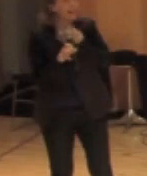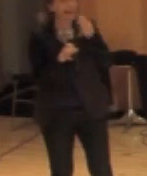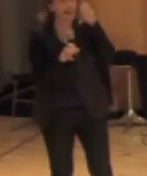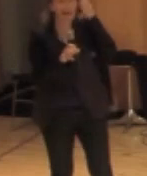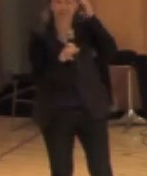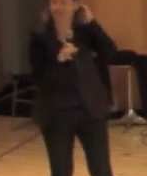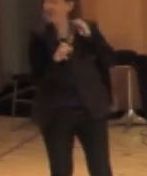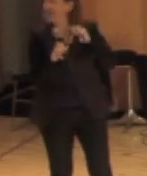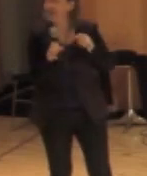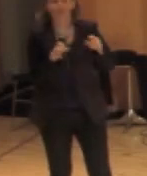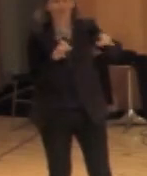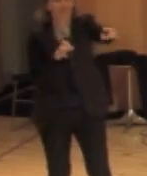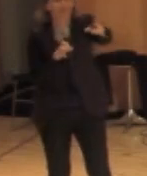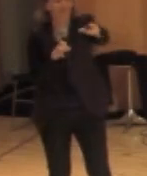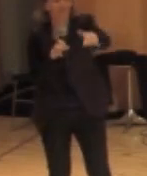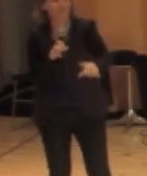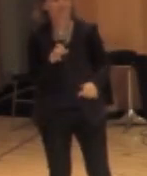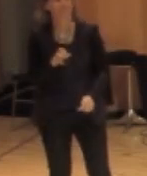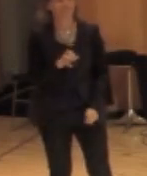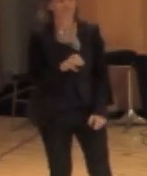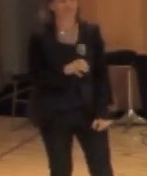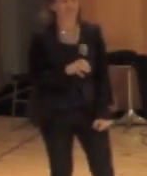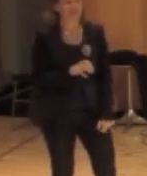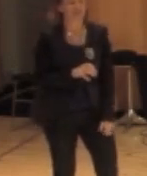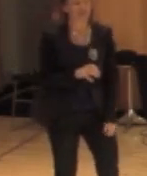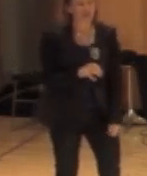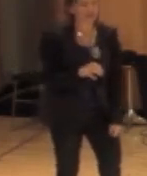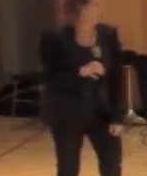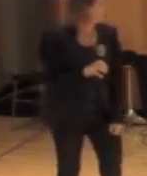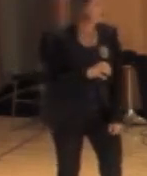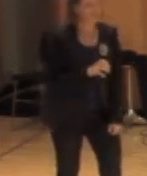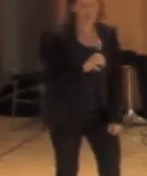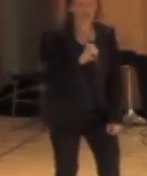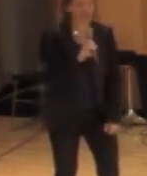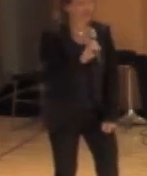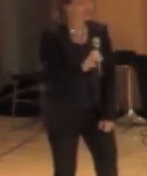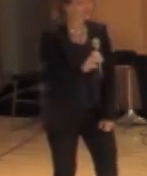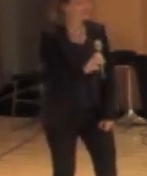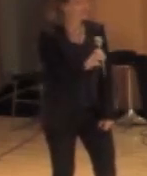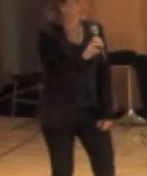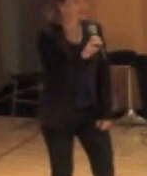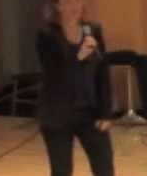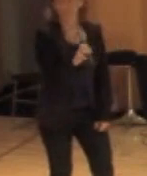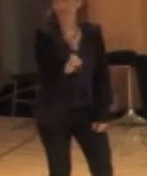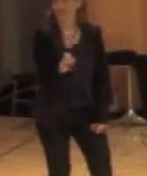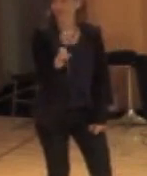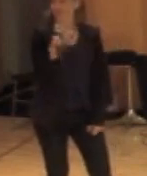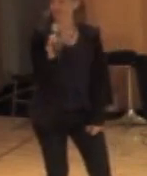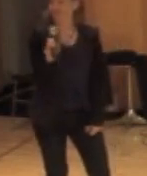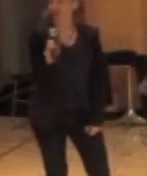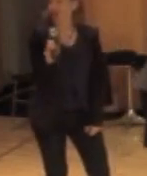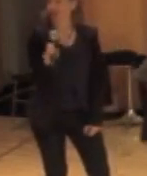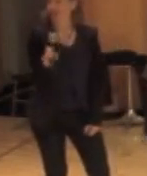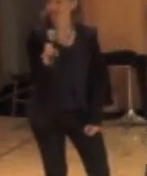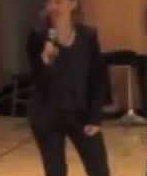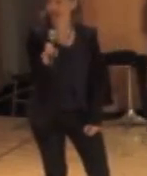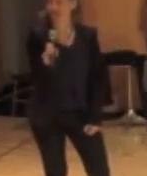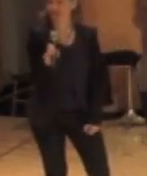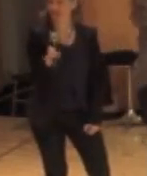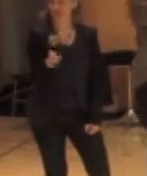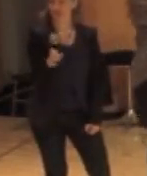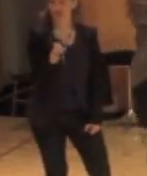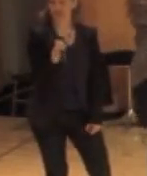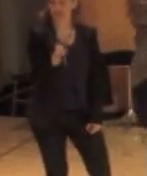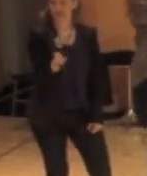Sunda and you need a mic so H can hear you yeah yeah and um and actually we just learned that the mics are really hot so